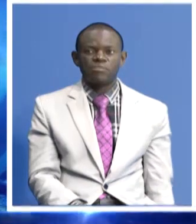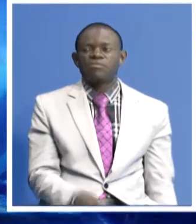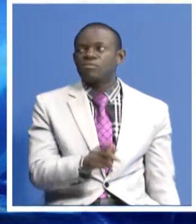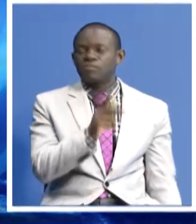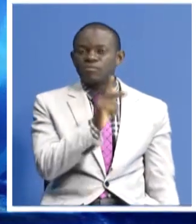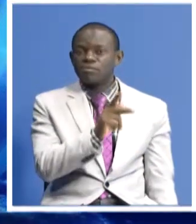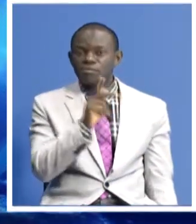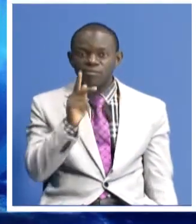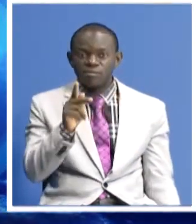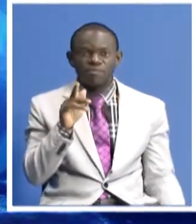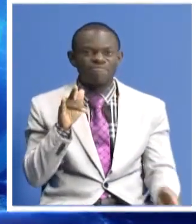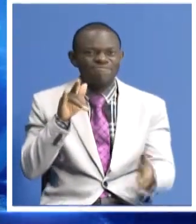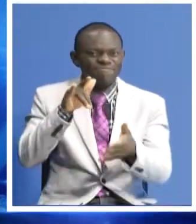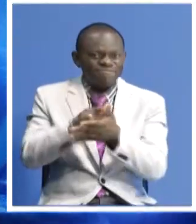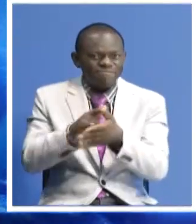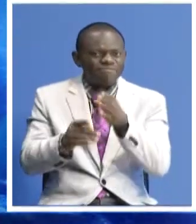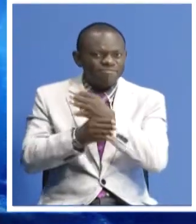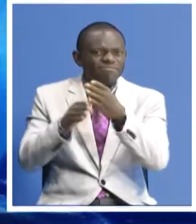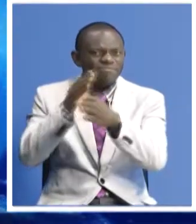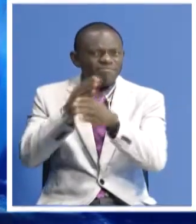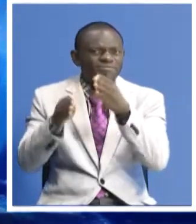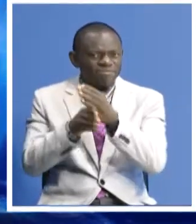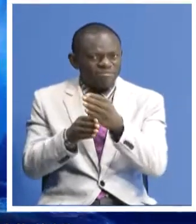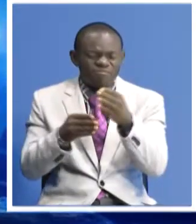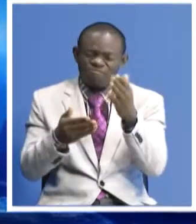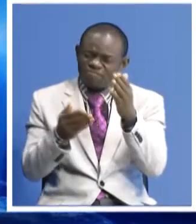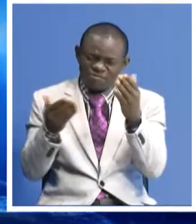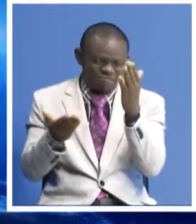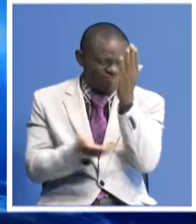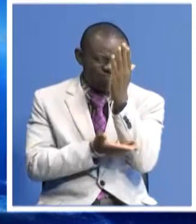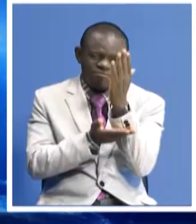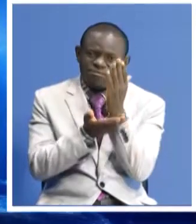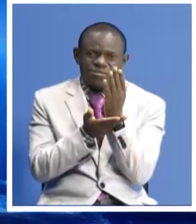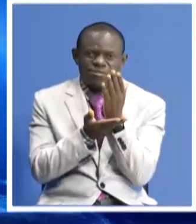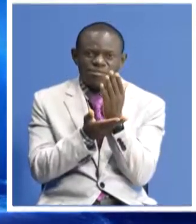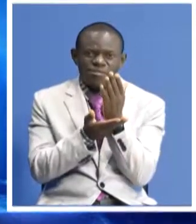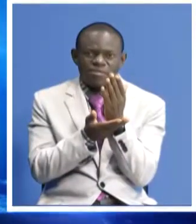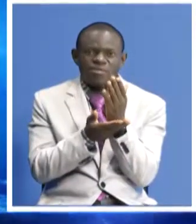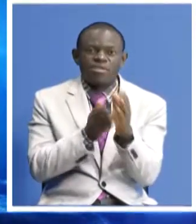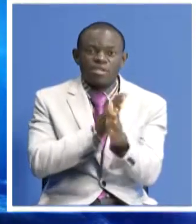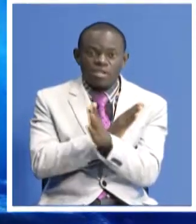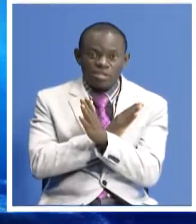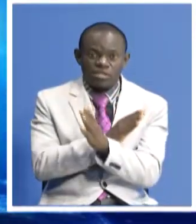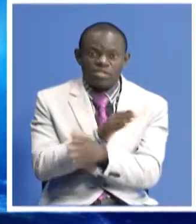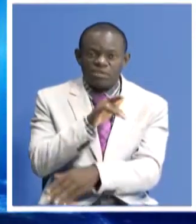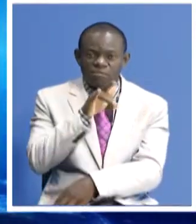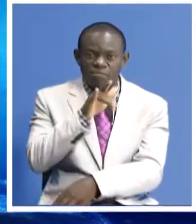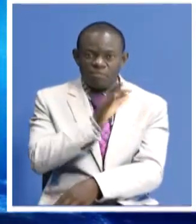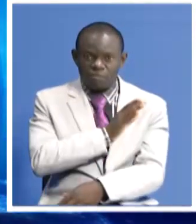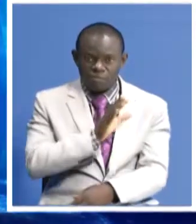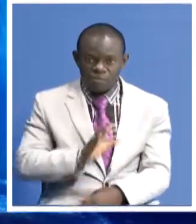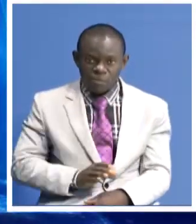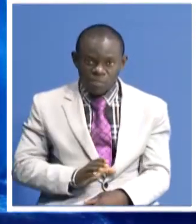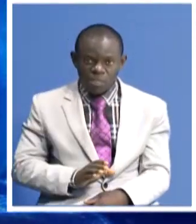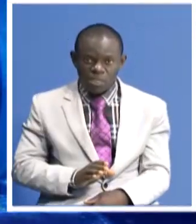Kenneth Kaunda International Airport building have progressed. Kachepa Mwinga reports that Zambia Airports Corporation Limited